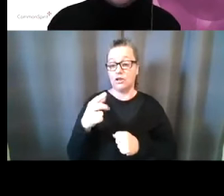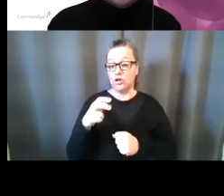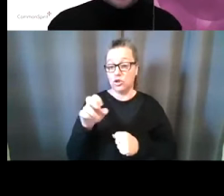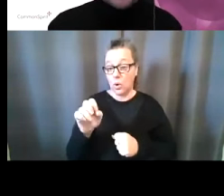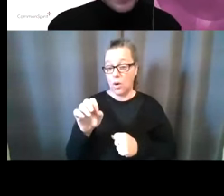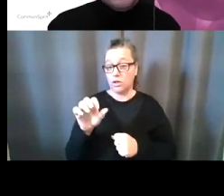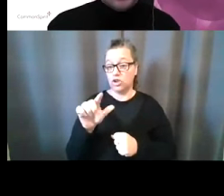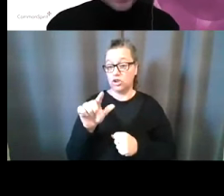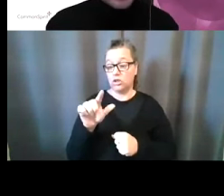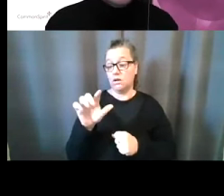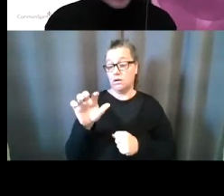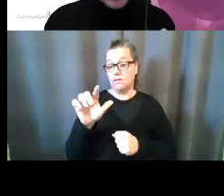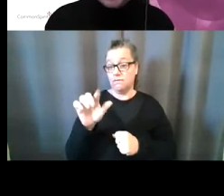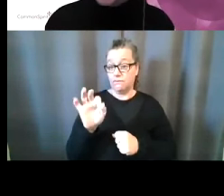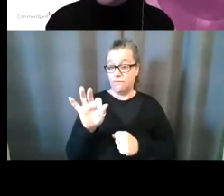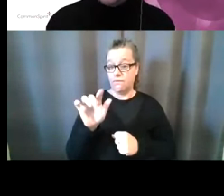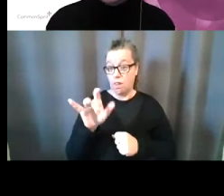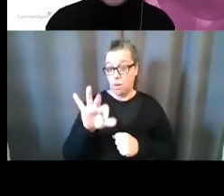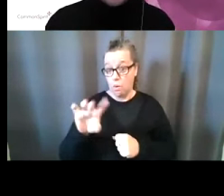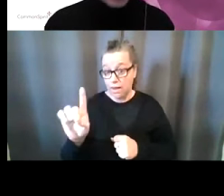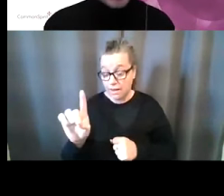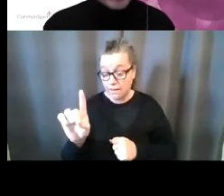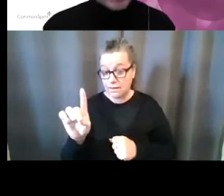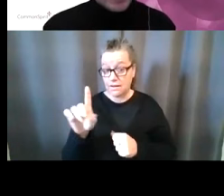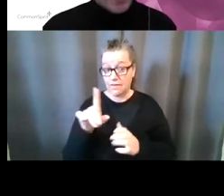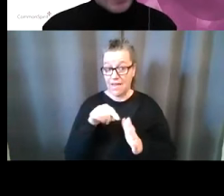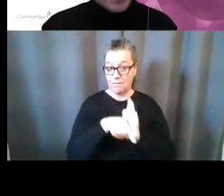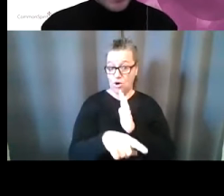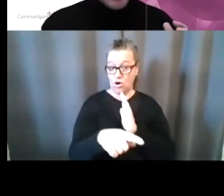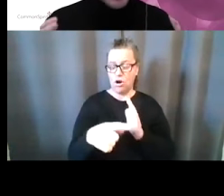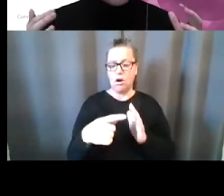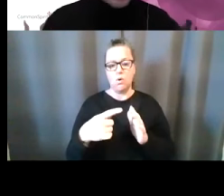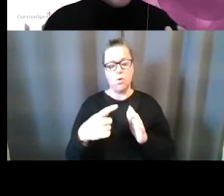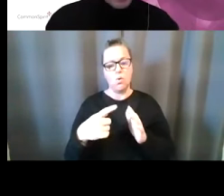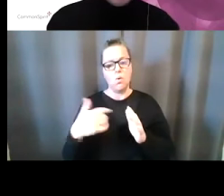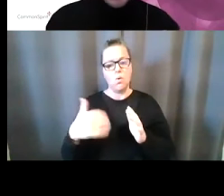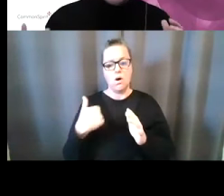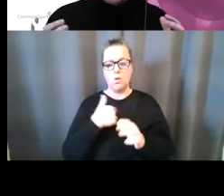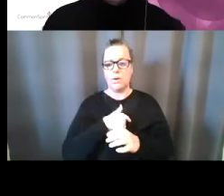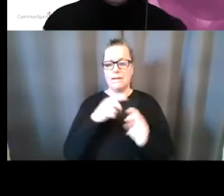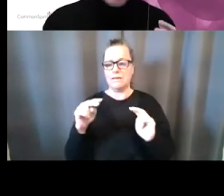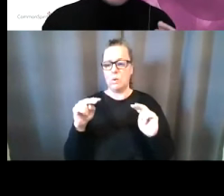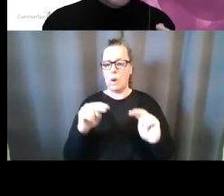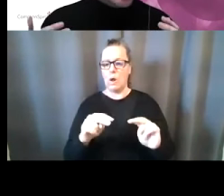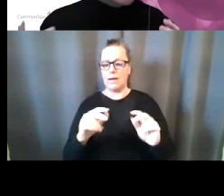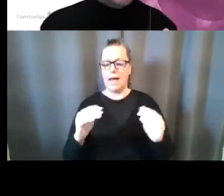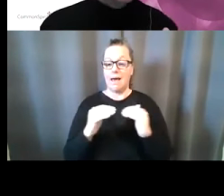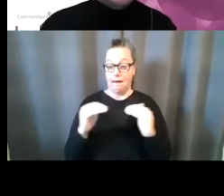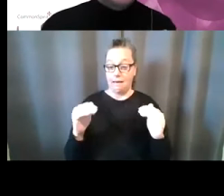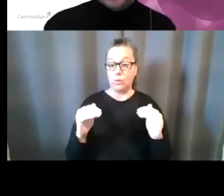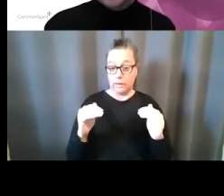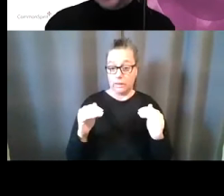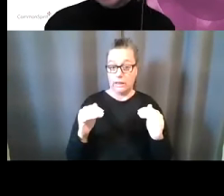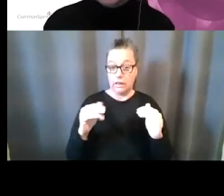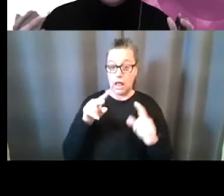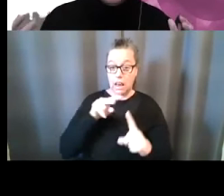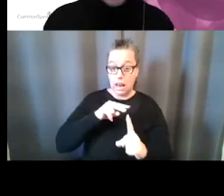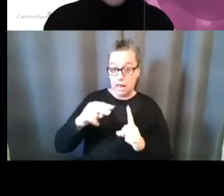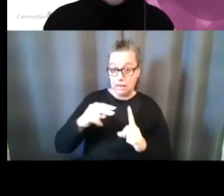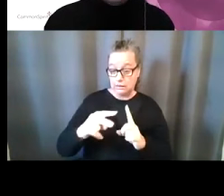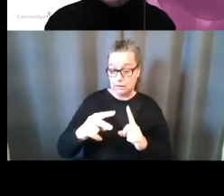a heightened awareness that we need to start looking at our management system from an equity lens and ask ourselves whether we were